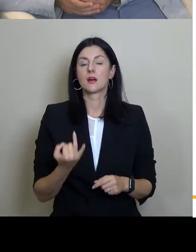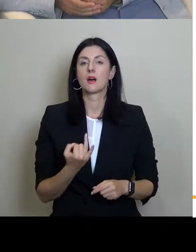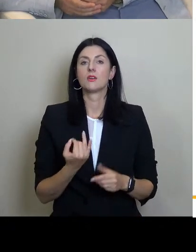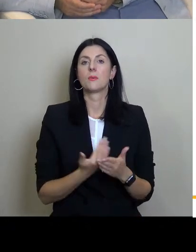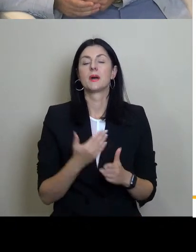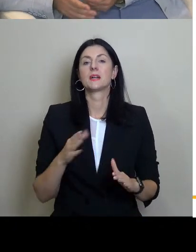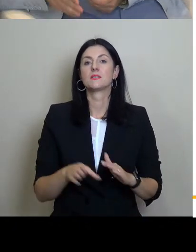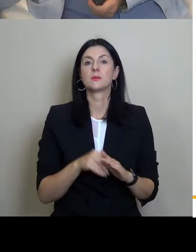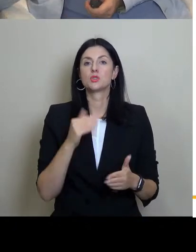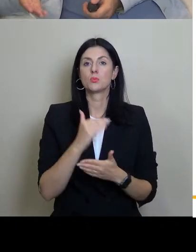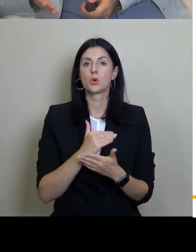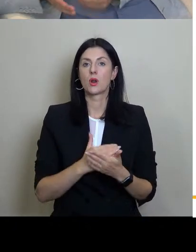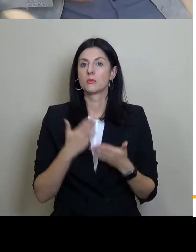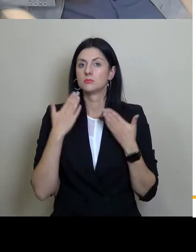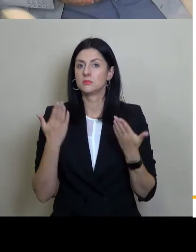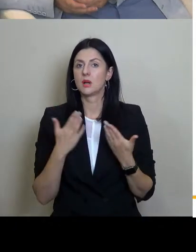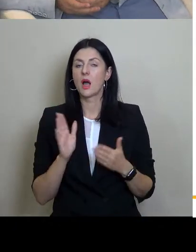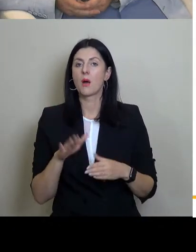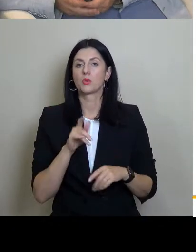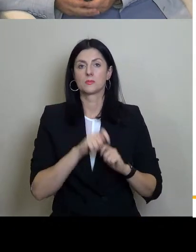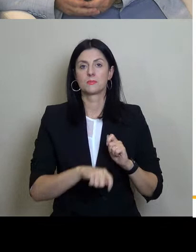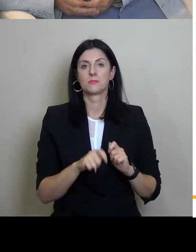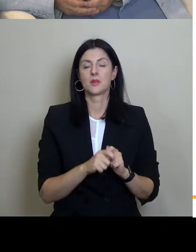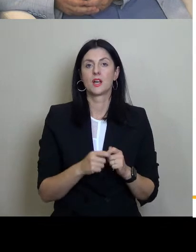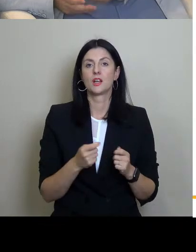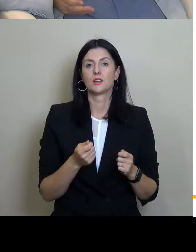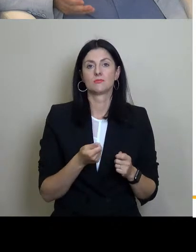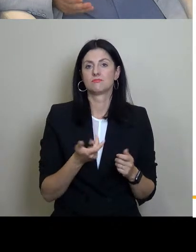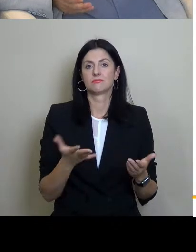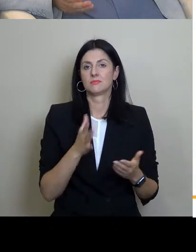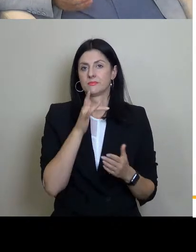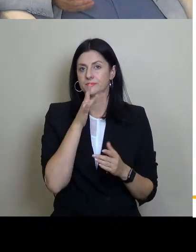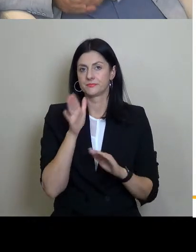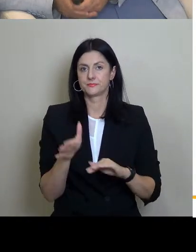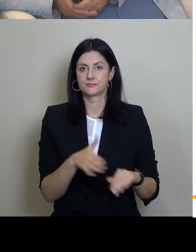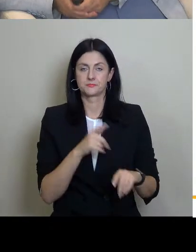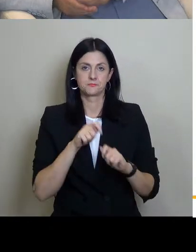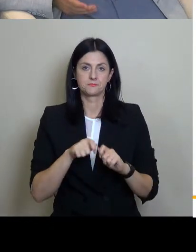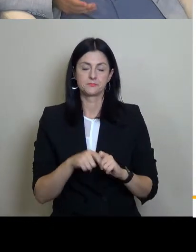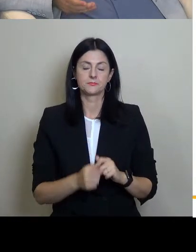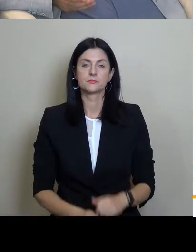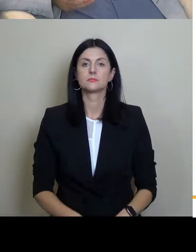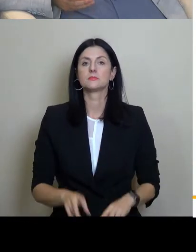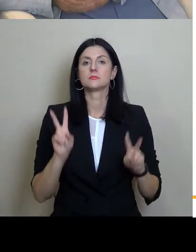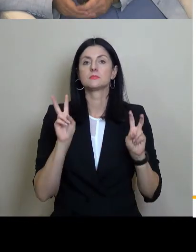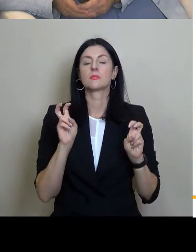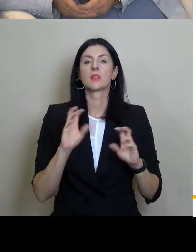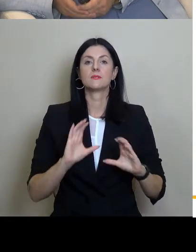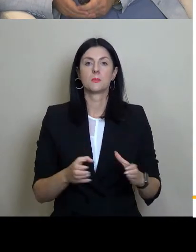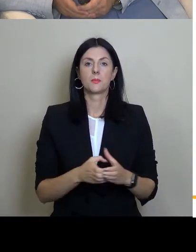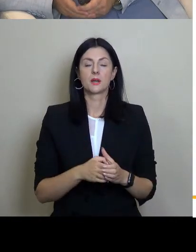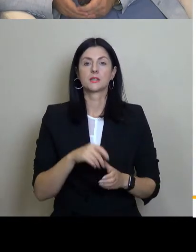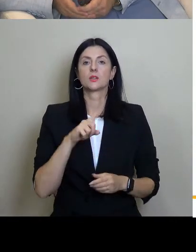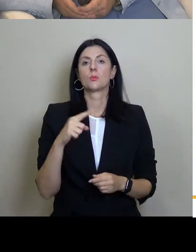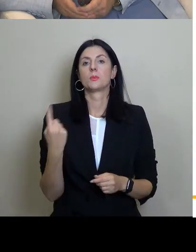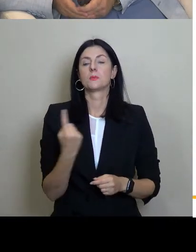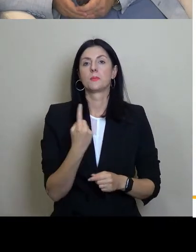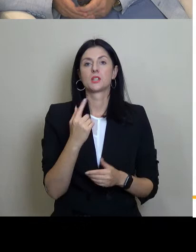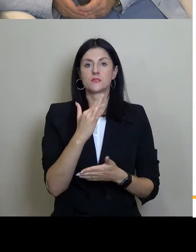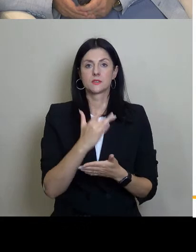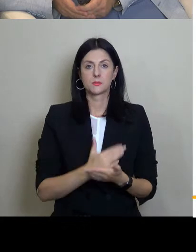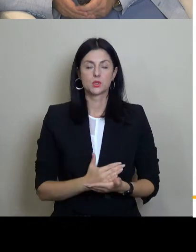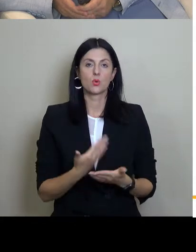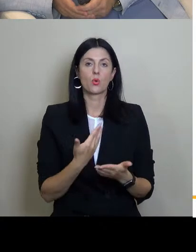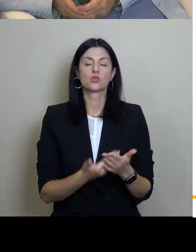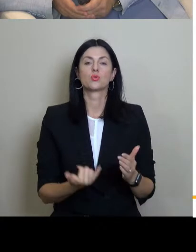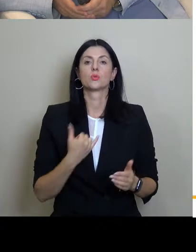Sometimes it's very interesting to read the political manifesto and then match them against the things that the party did. So number